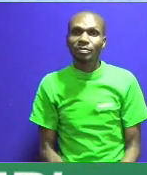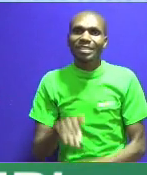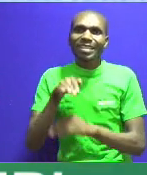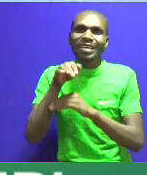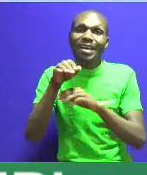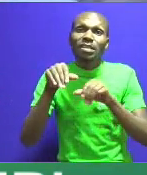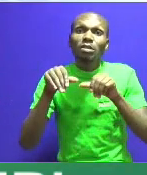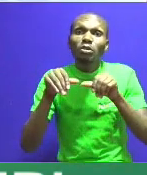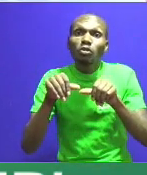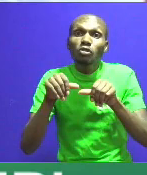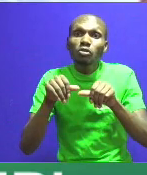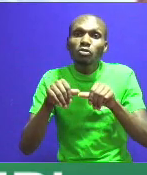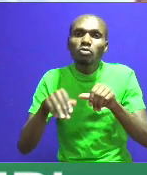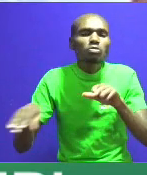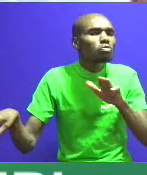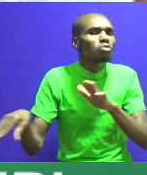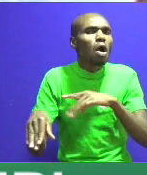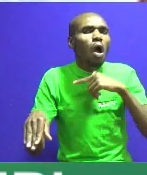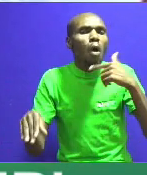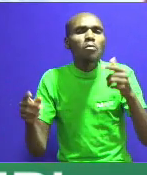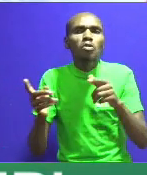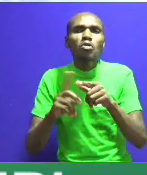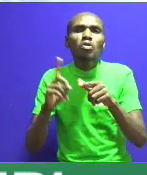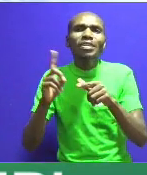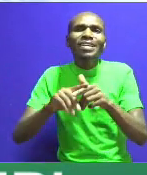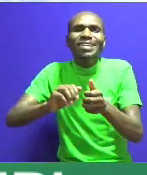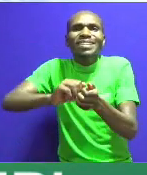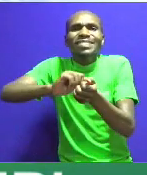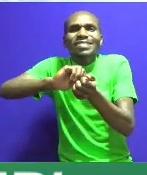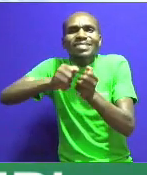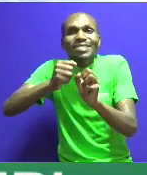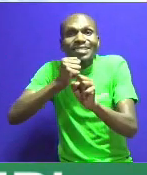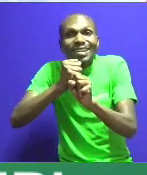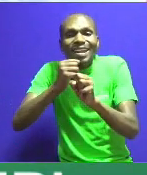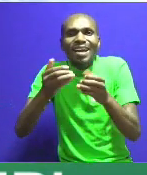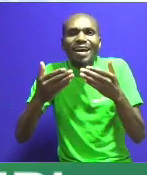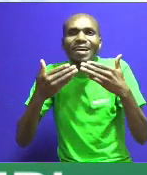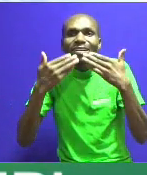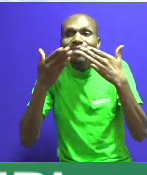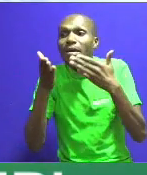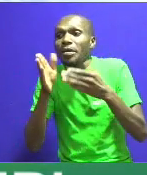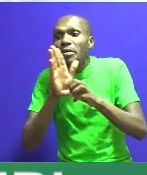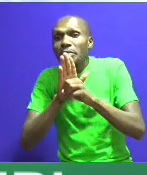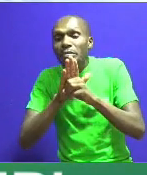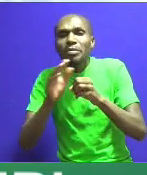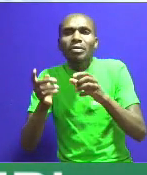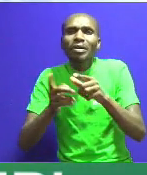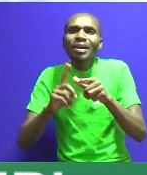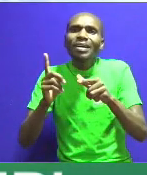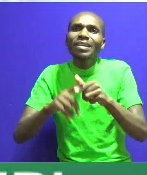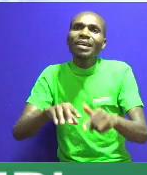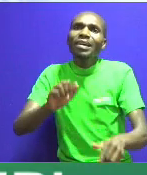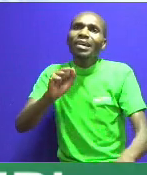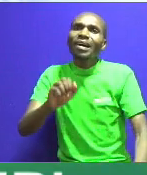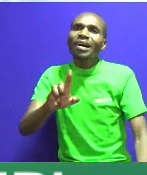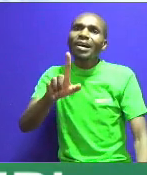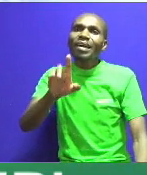ya kogendaka. Possible to make changes in a more cultured manner. So I want to thank you, Fred and Alex, for